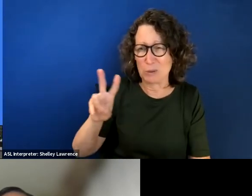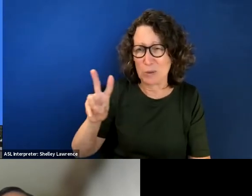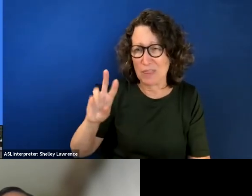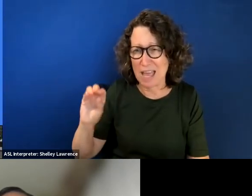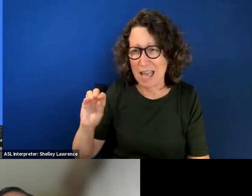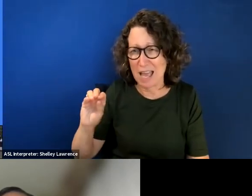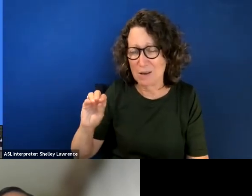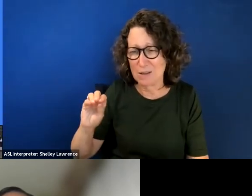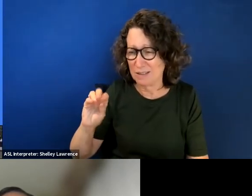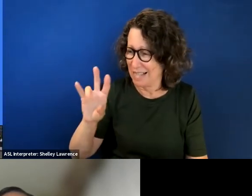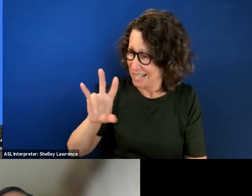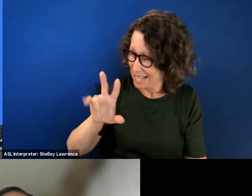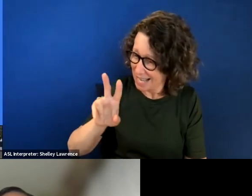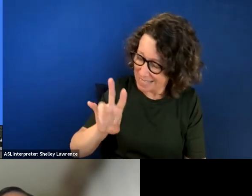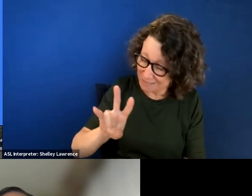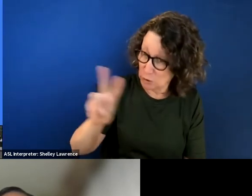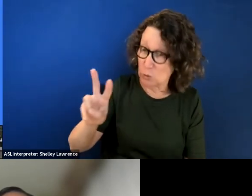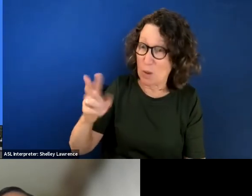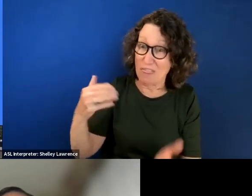That fact